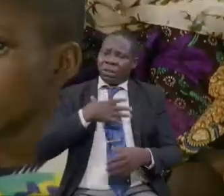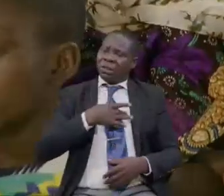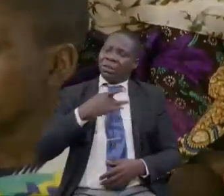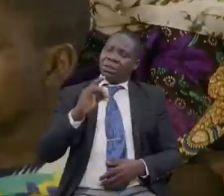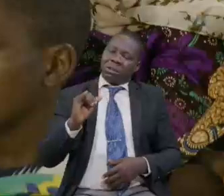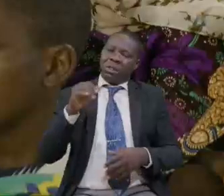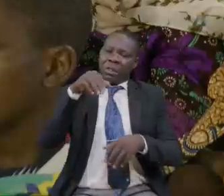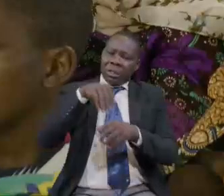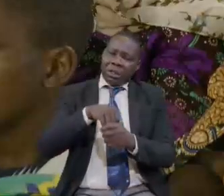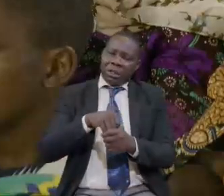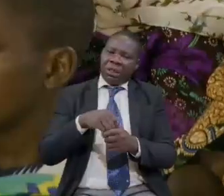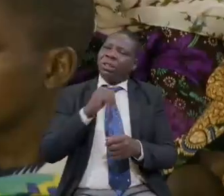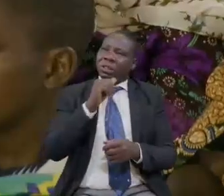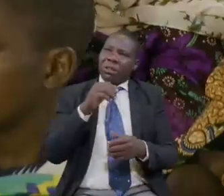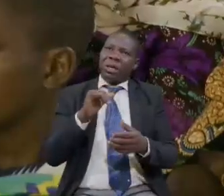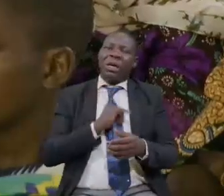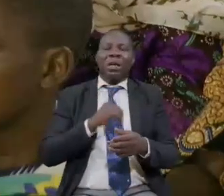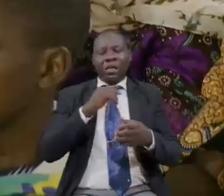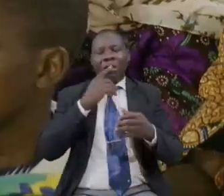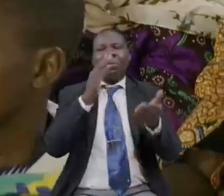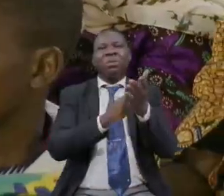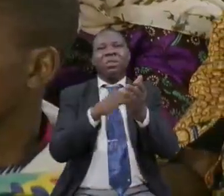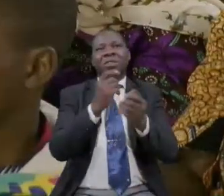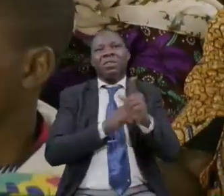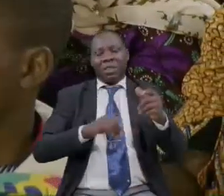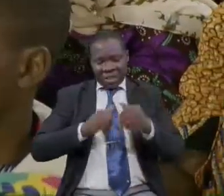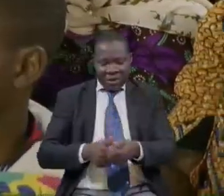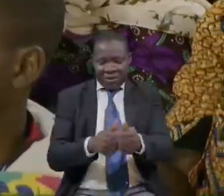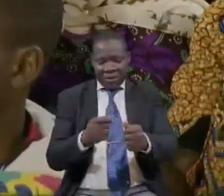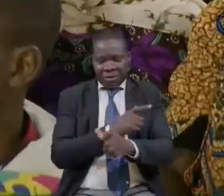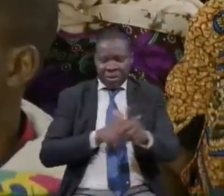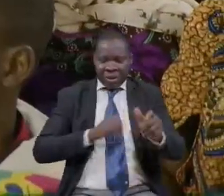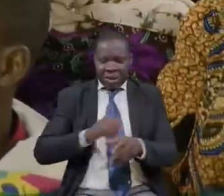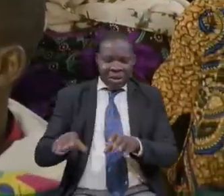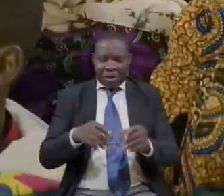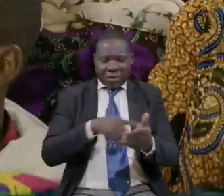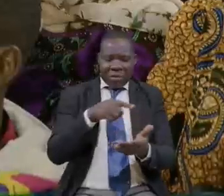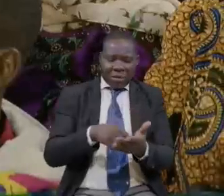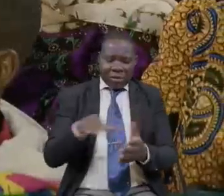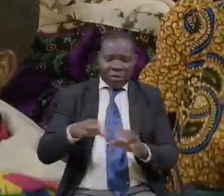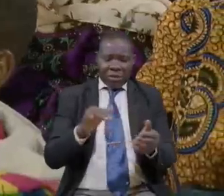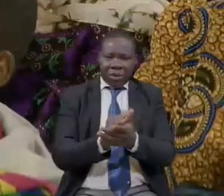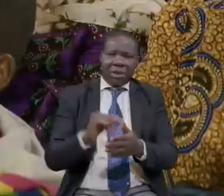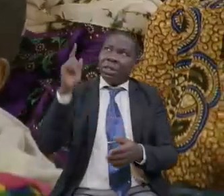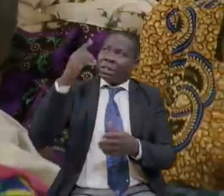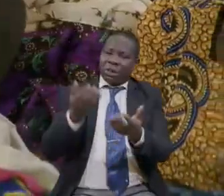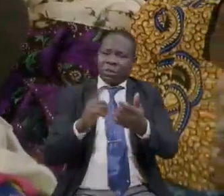I praise the Lord, I follow the Lord, I do this, I do that. He wants to cleanse you. He wants to change your life. All those things in your life that you are